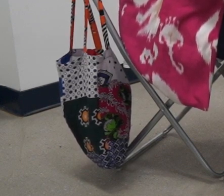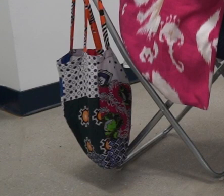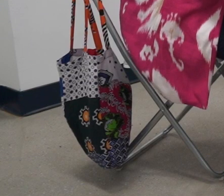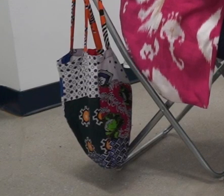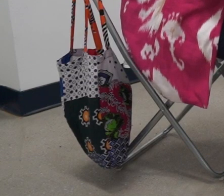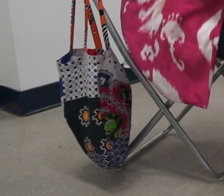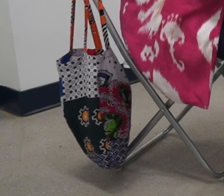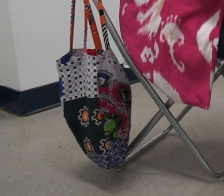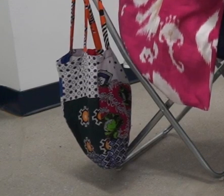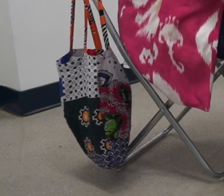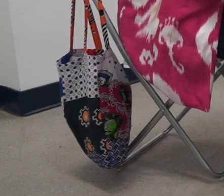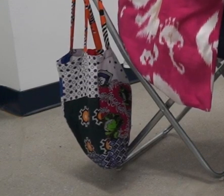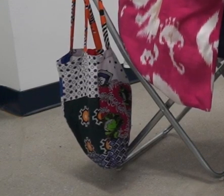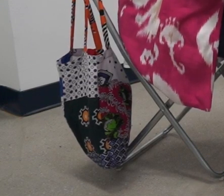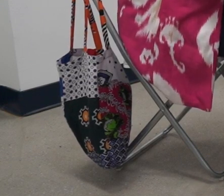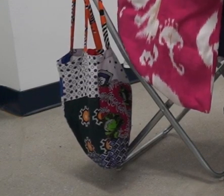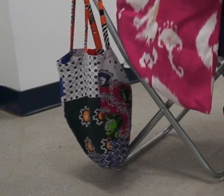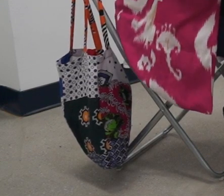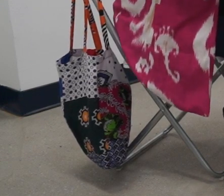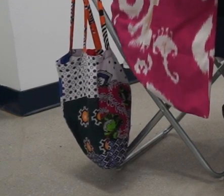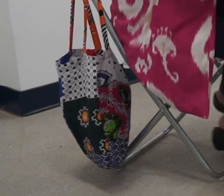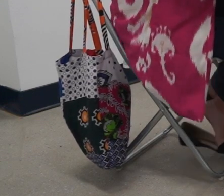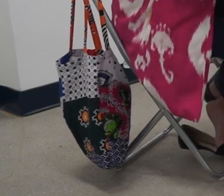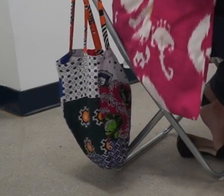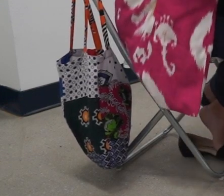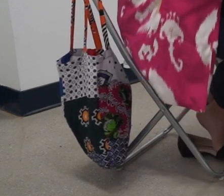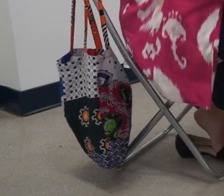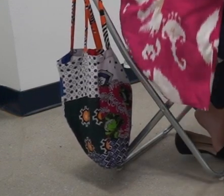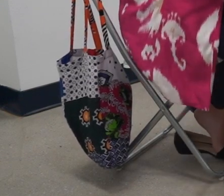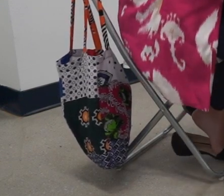question, and it's totally adaptable. Yeah.